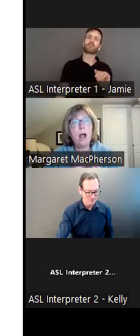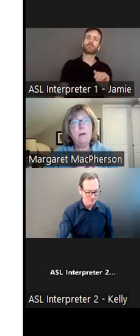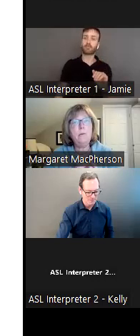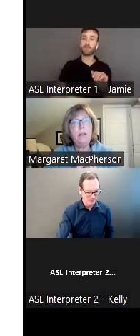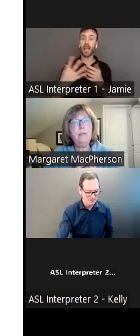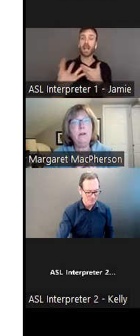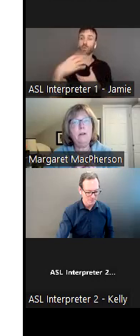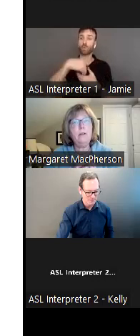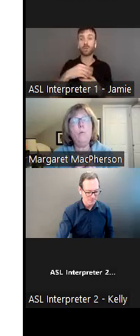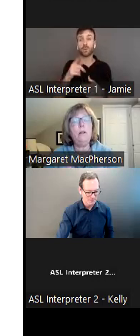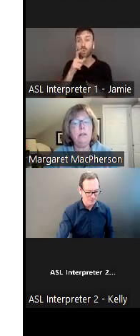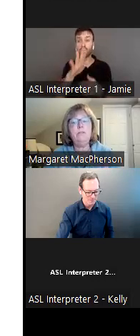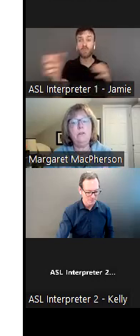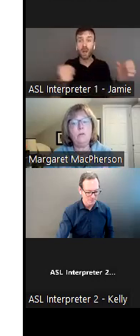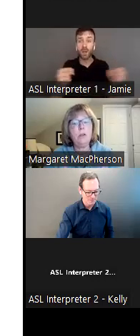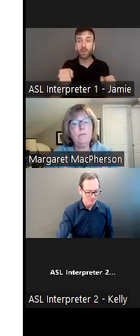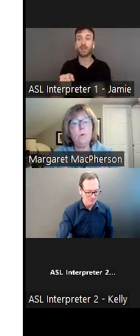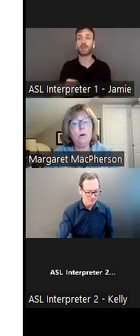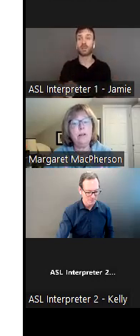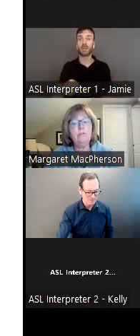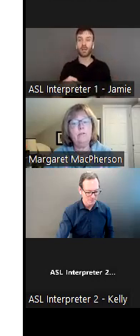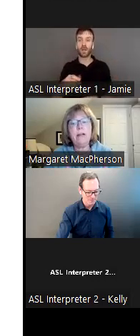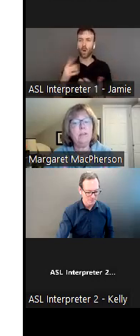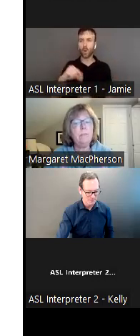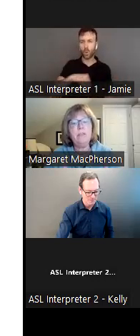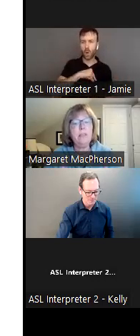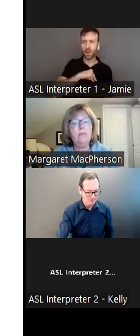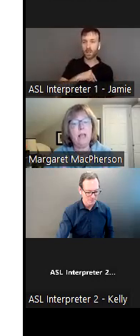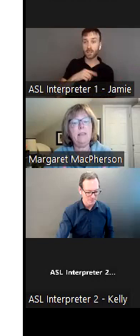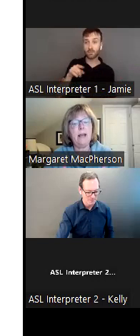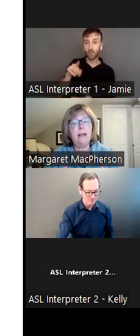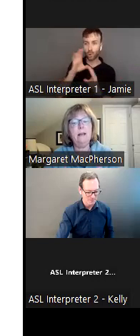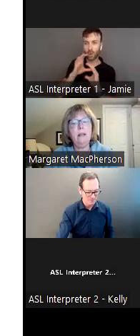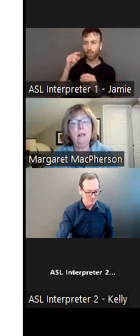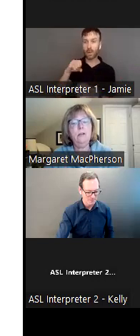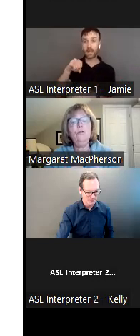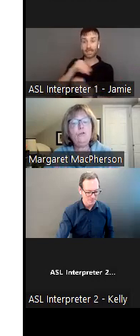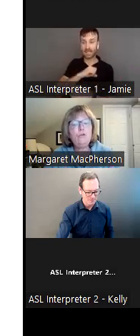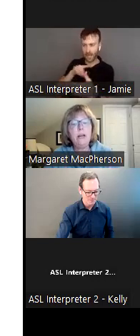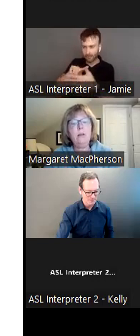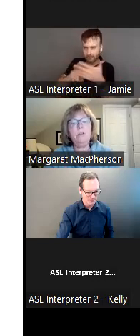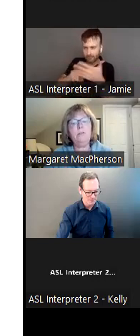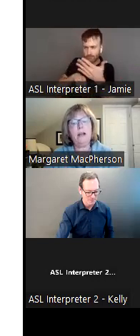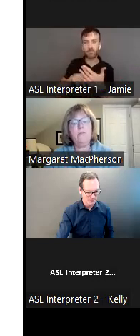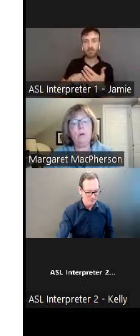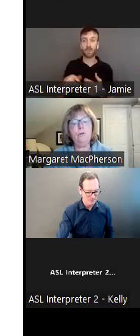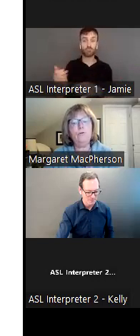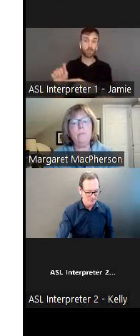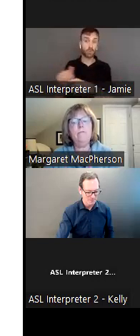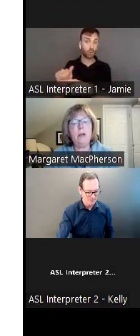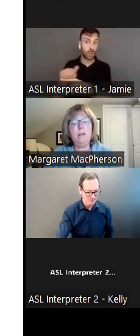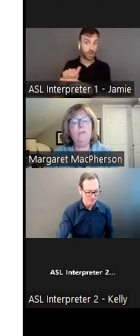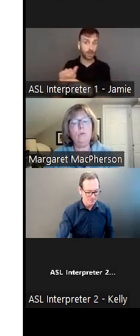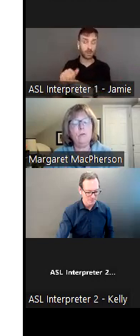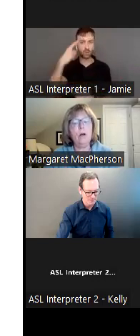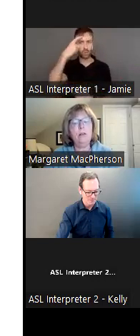you're hiring, the qualities that you're looking for in staff. It can be things like that. You can do training with staff about trauma